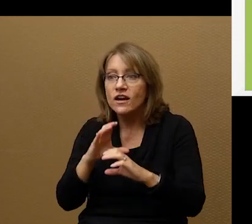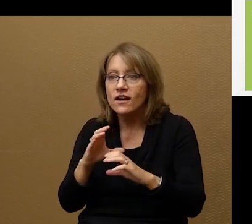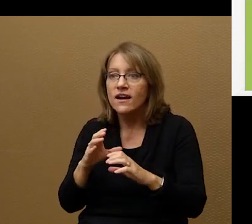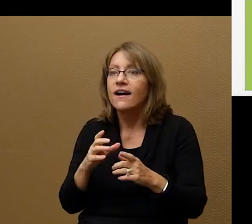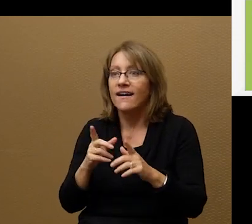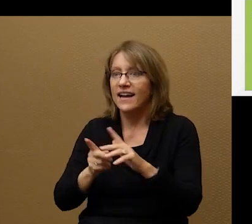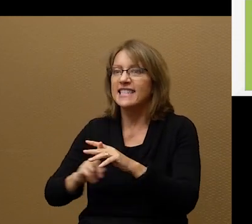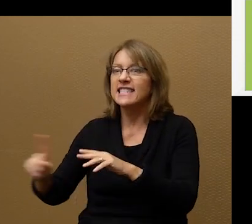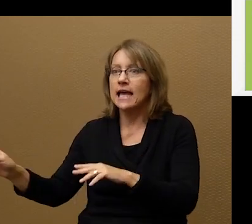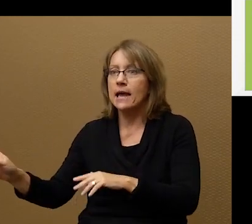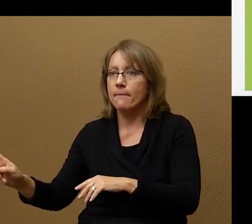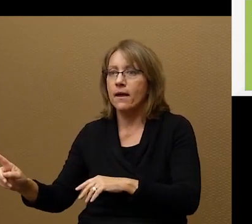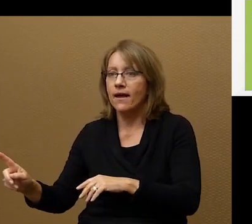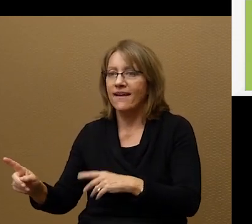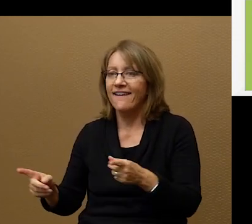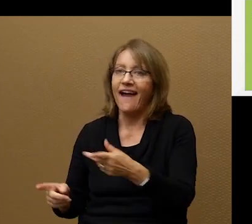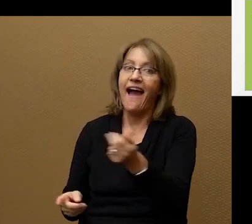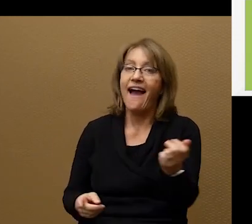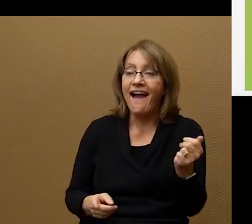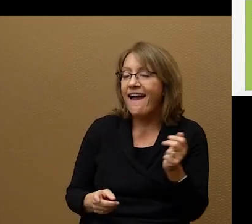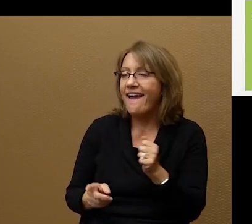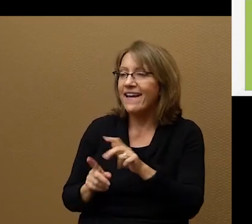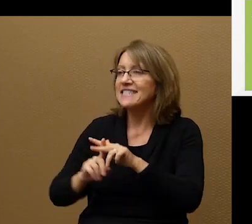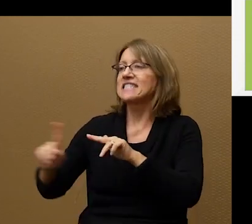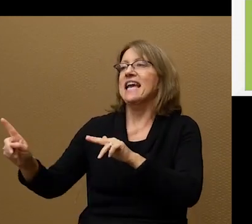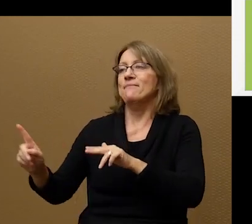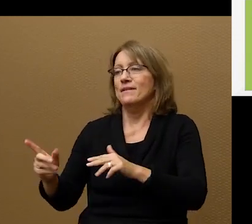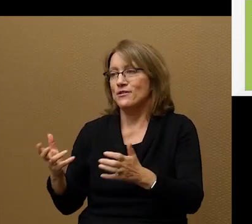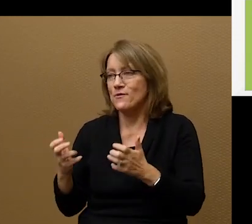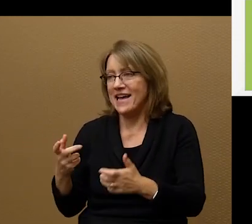Escape, exactly. All right.